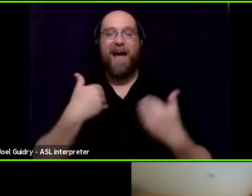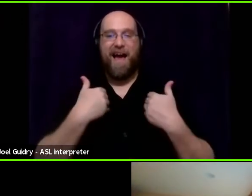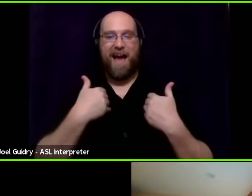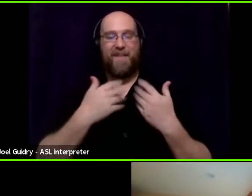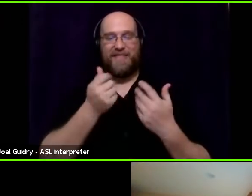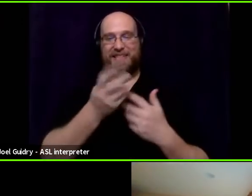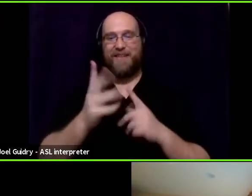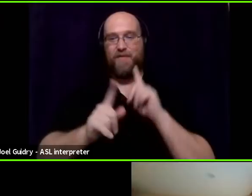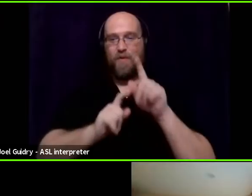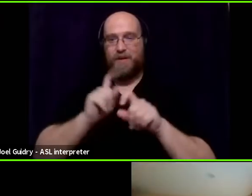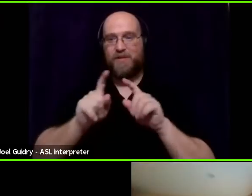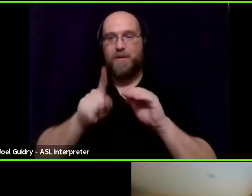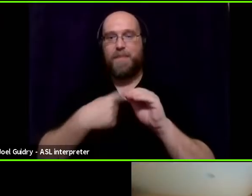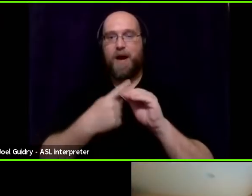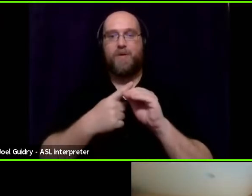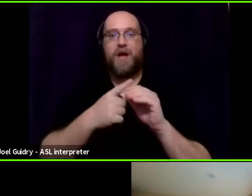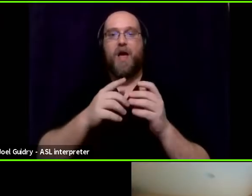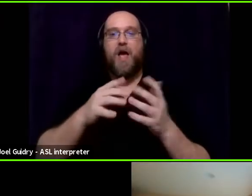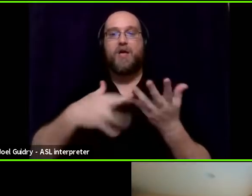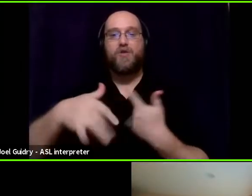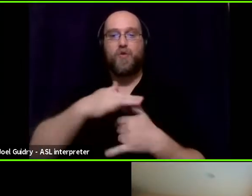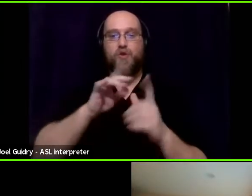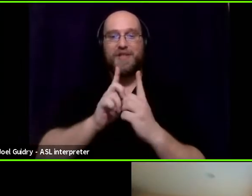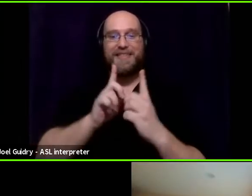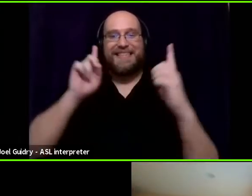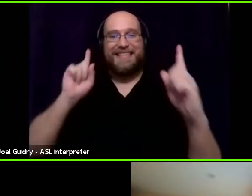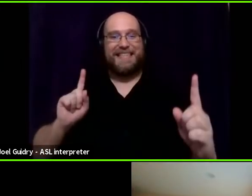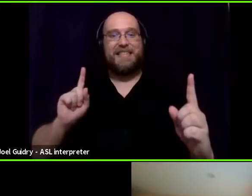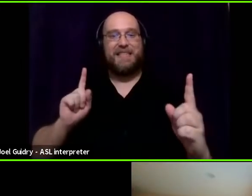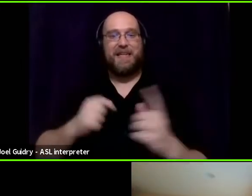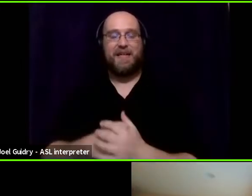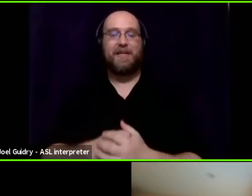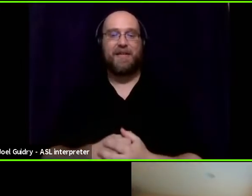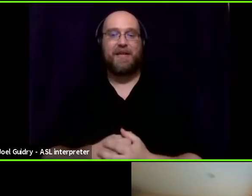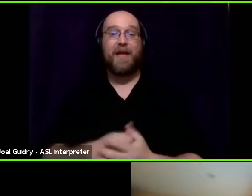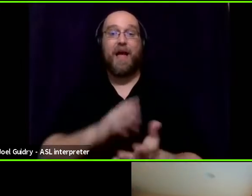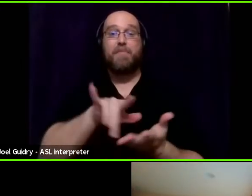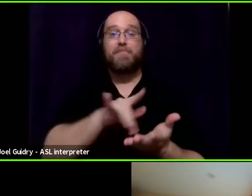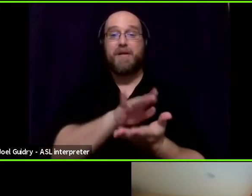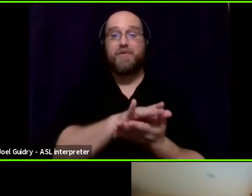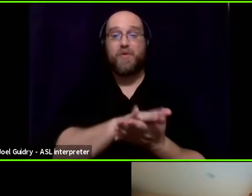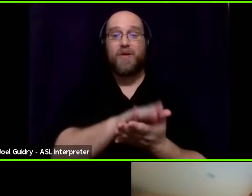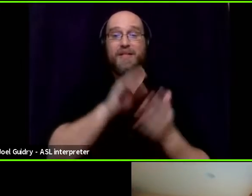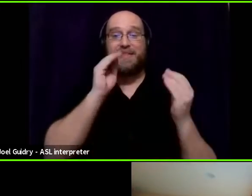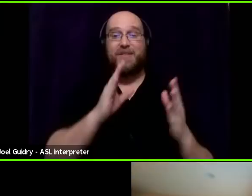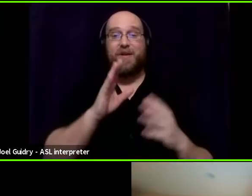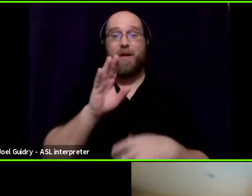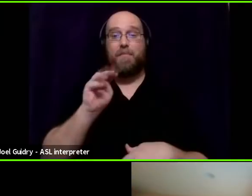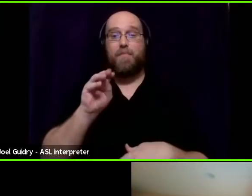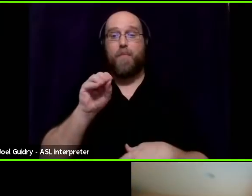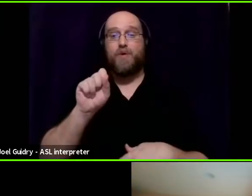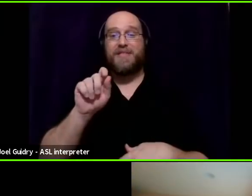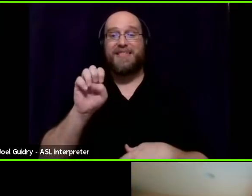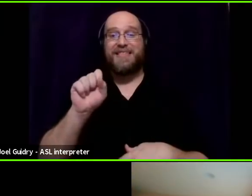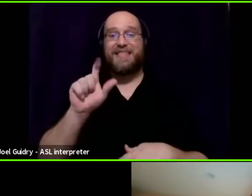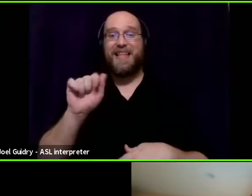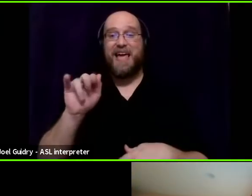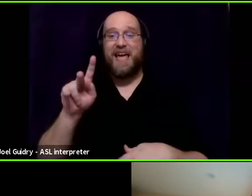and staff in those classrooms are low risk or medium risk. Leanne, a middle school teacher in Moses Lake, wants to know if our districts